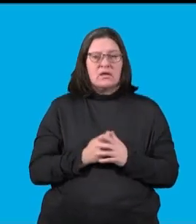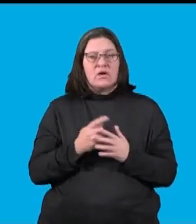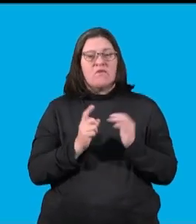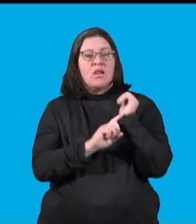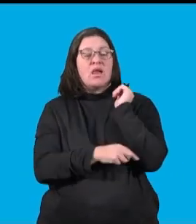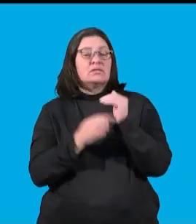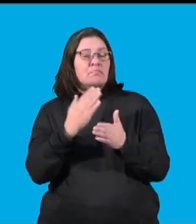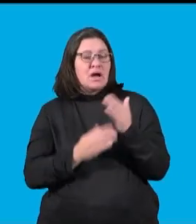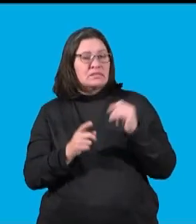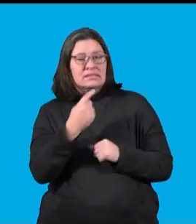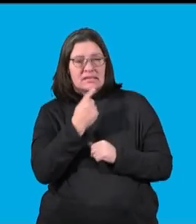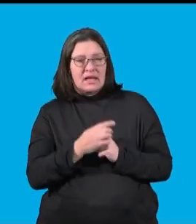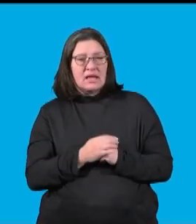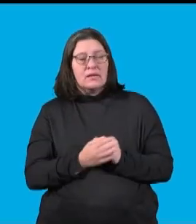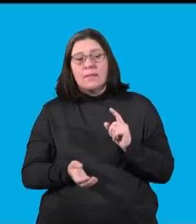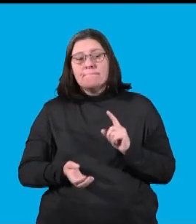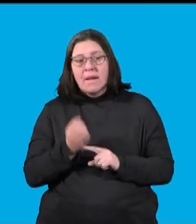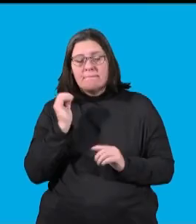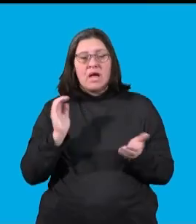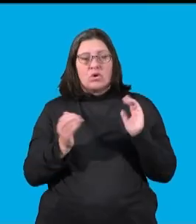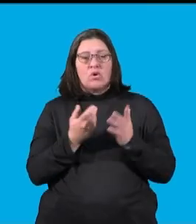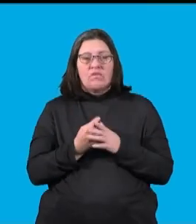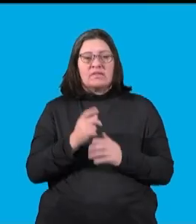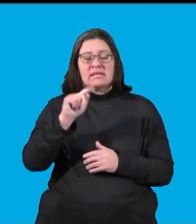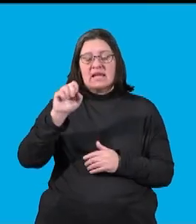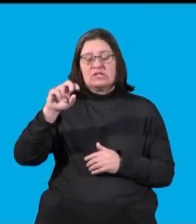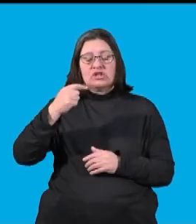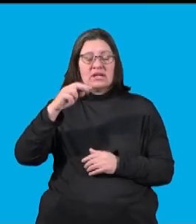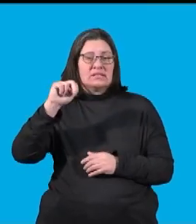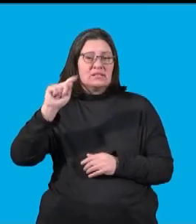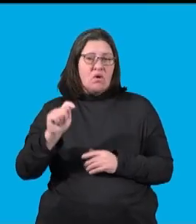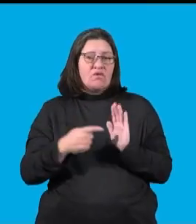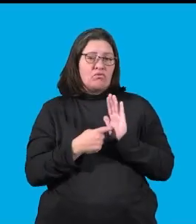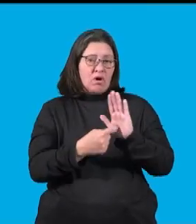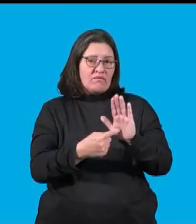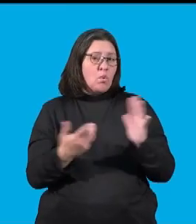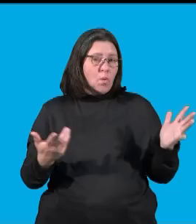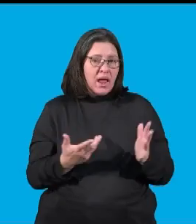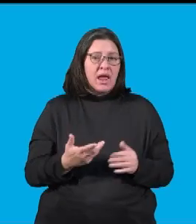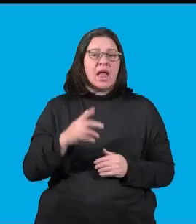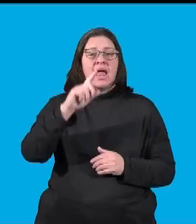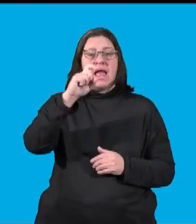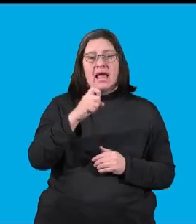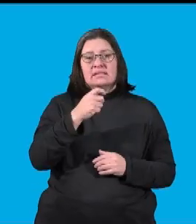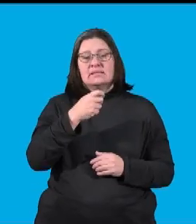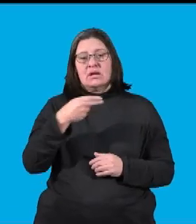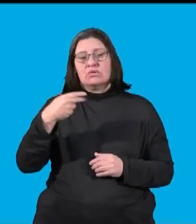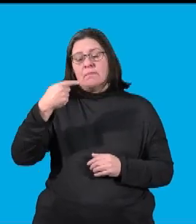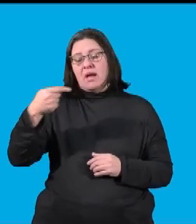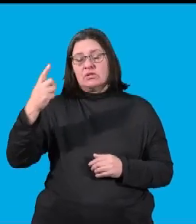All right, guys, and now for the last part of this question, it says determine the equation of the tangent to the graph at x is equal